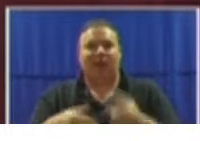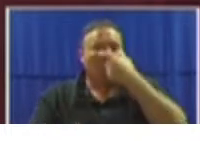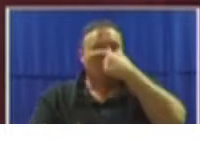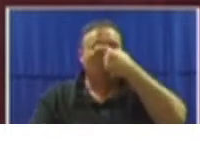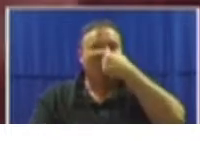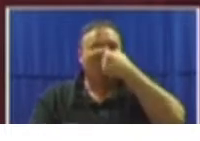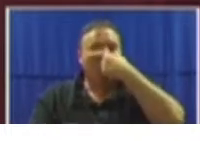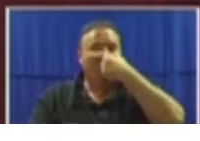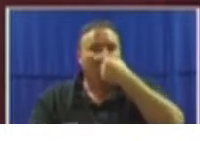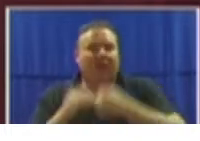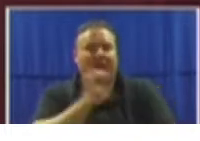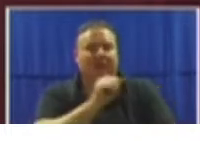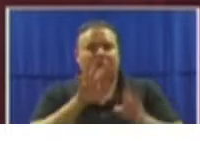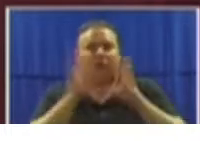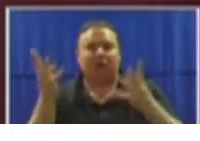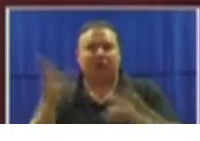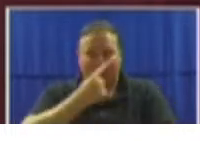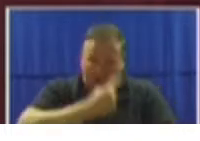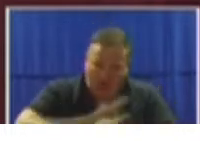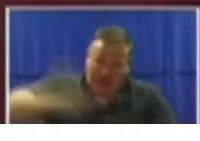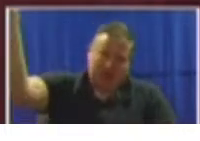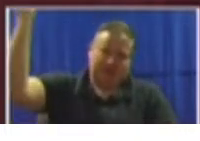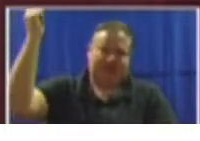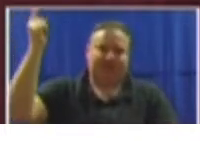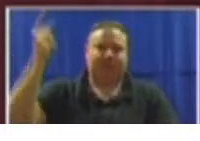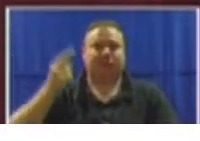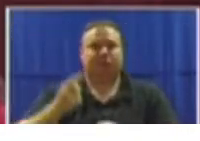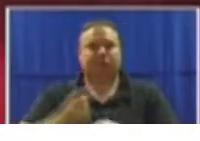cabinet, everyone, hug Freestad.